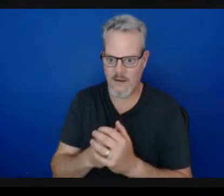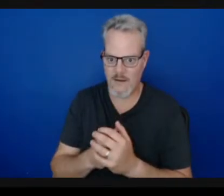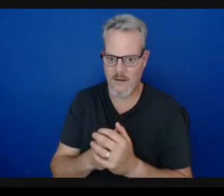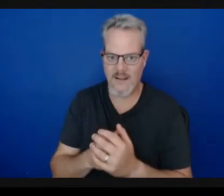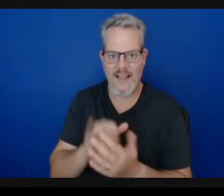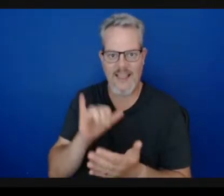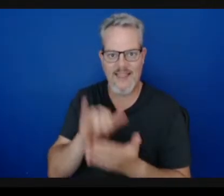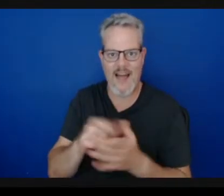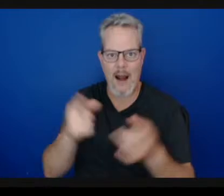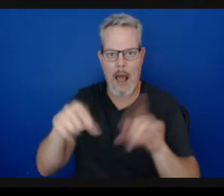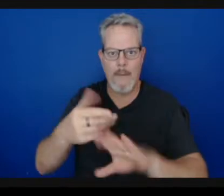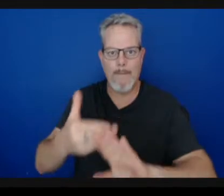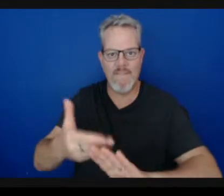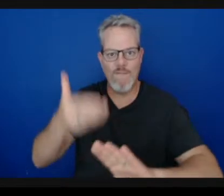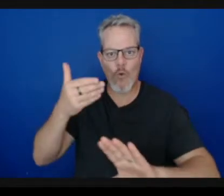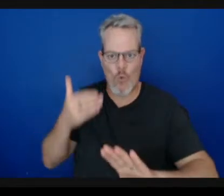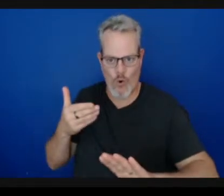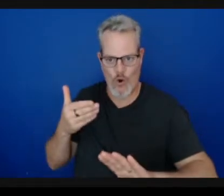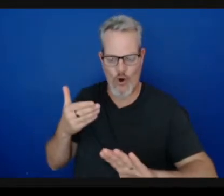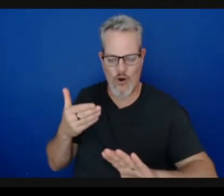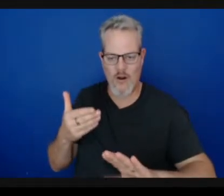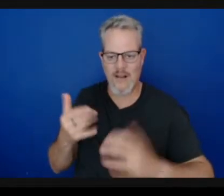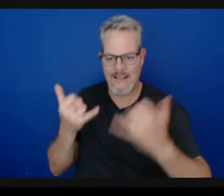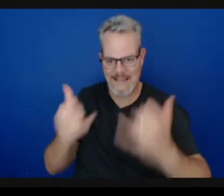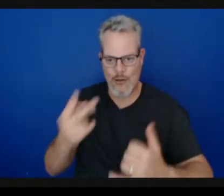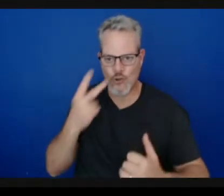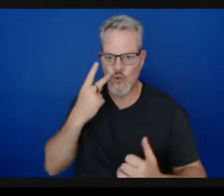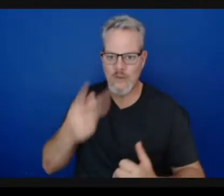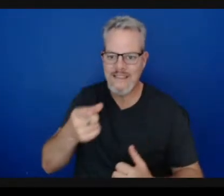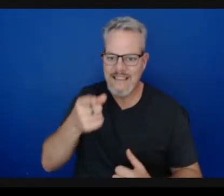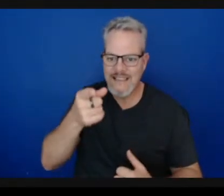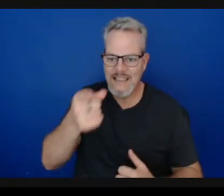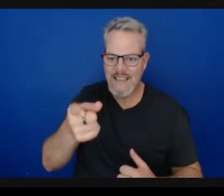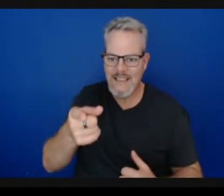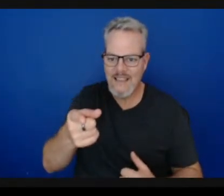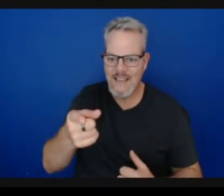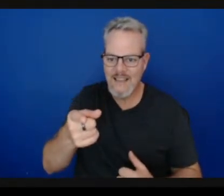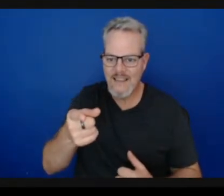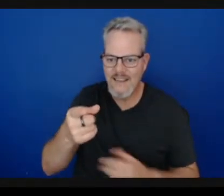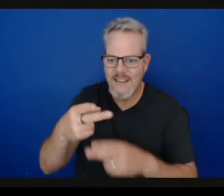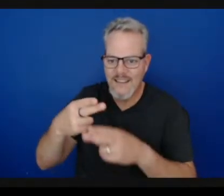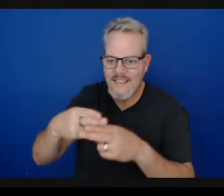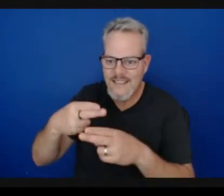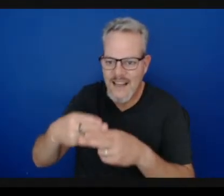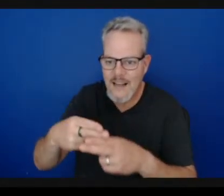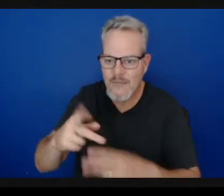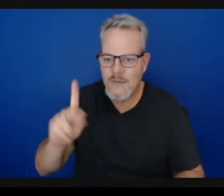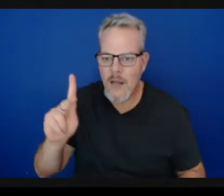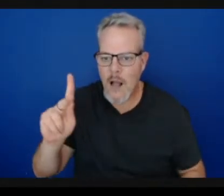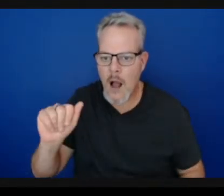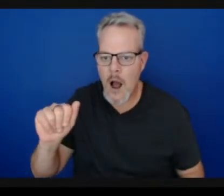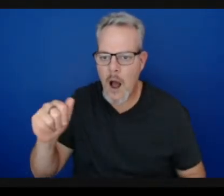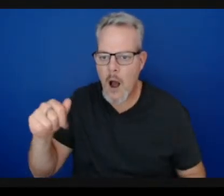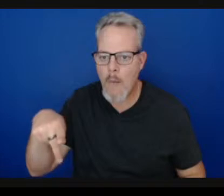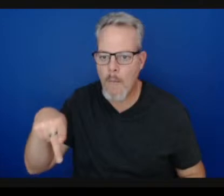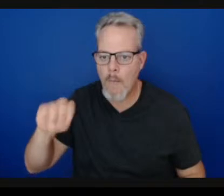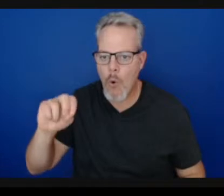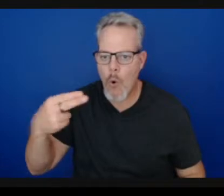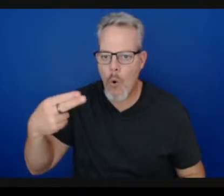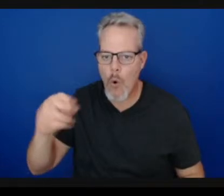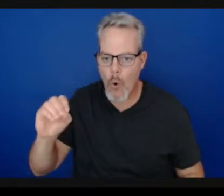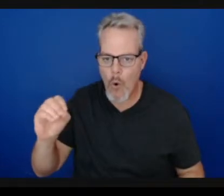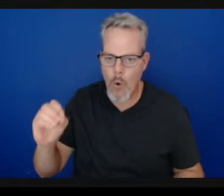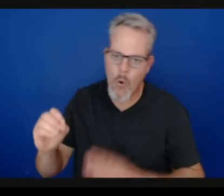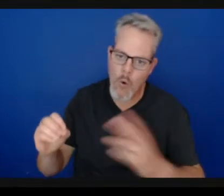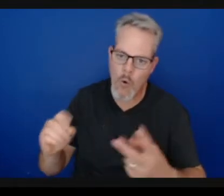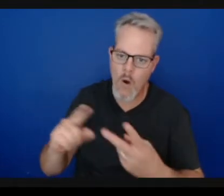Look at some more maps. Here are the different areas that erupted. Just so you know the names, Kapoa Crater is all the way over here. But Halekamahina